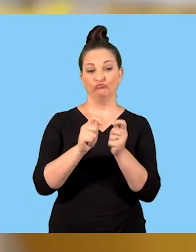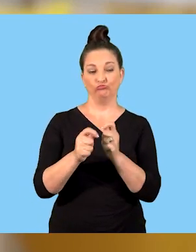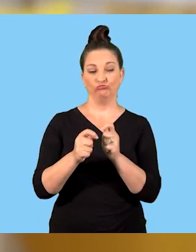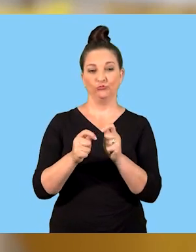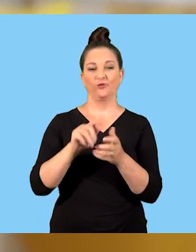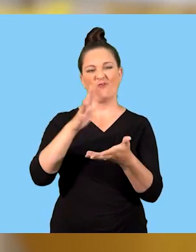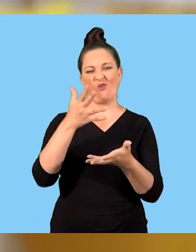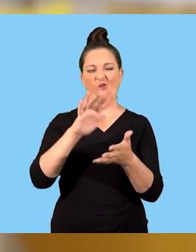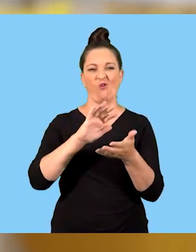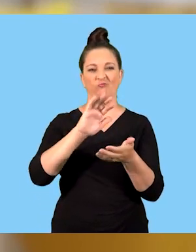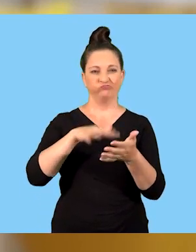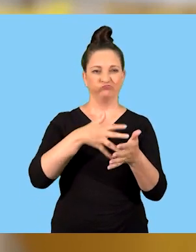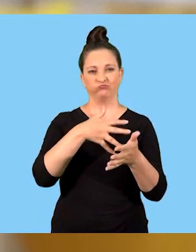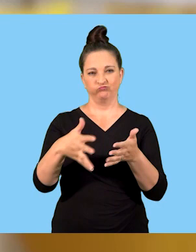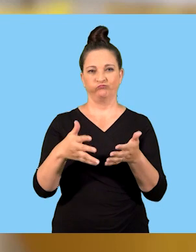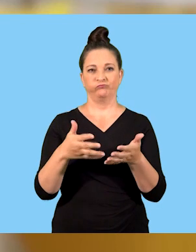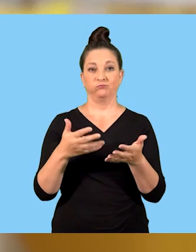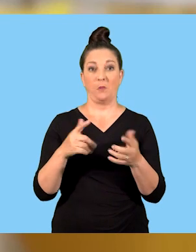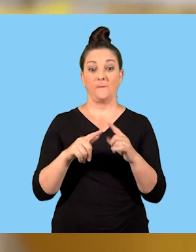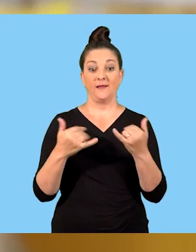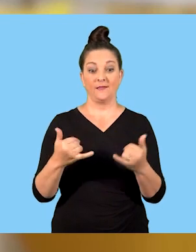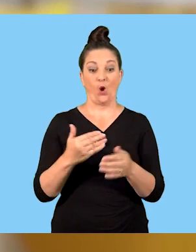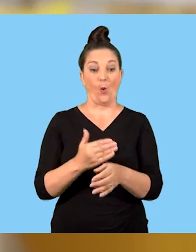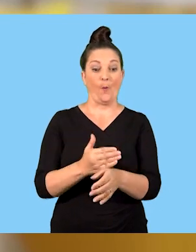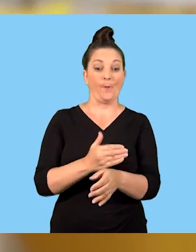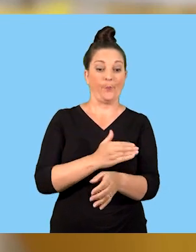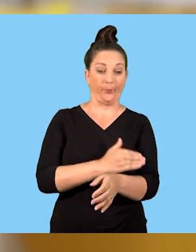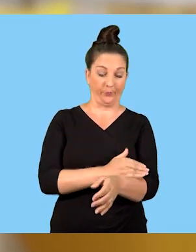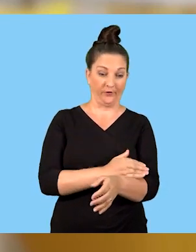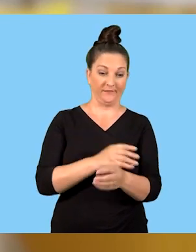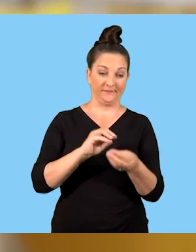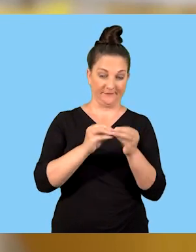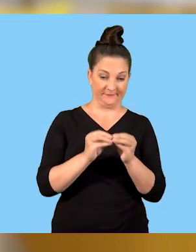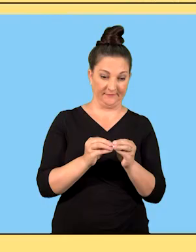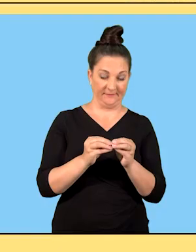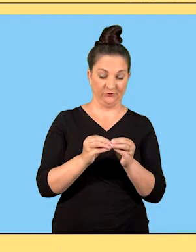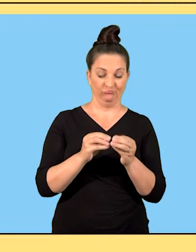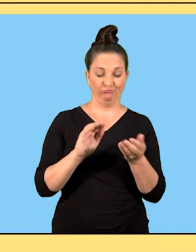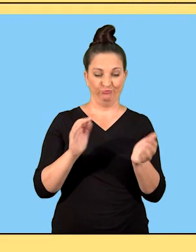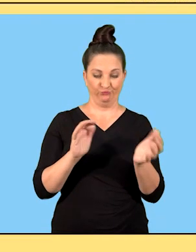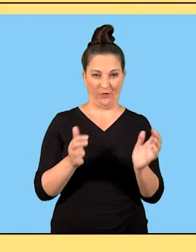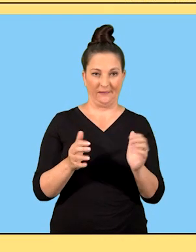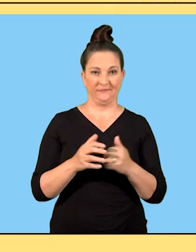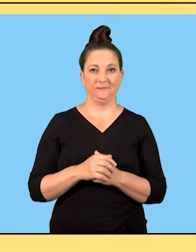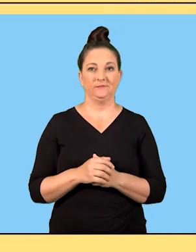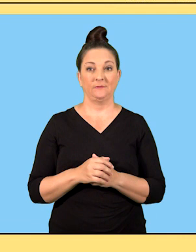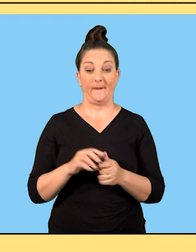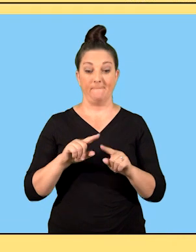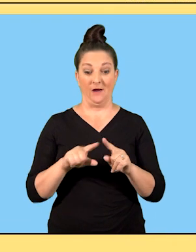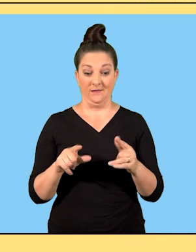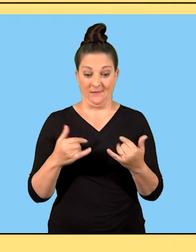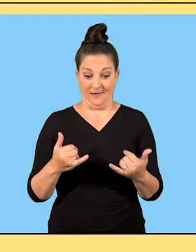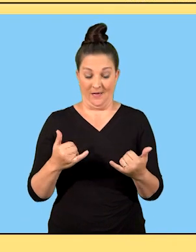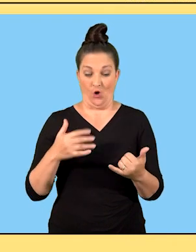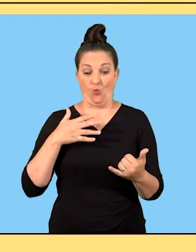post-adjustment trial balance. So what you see here is a pre-adjustment trial balance of ABC stores. And then